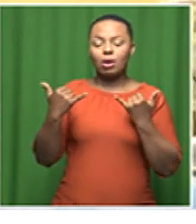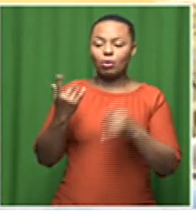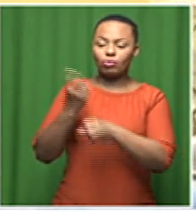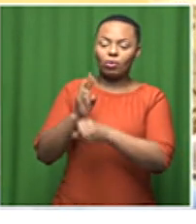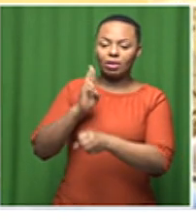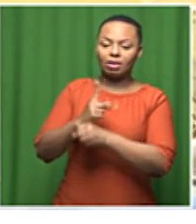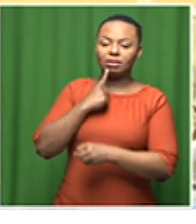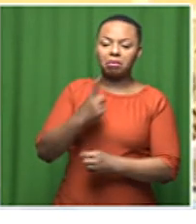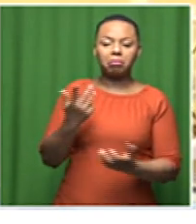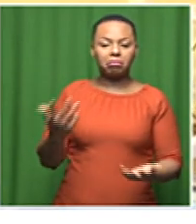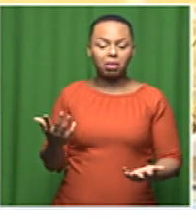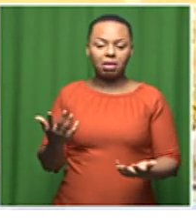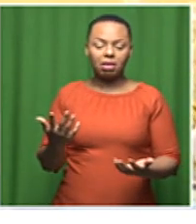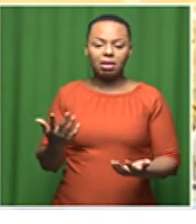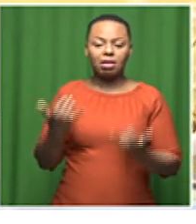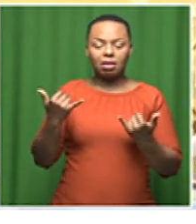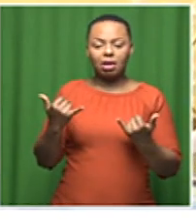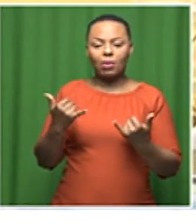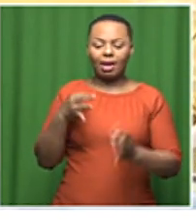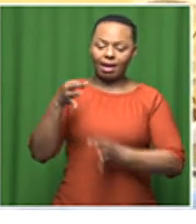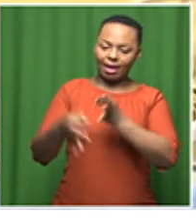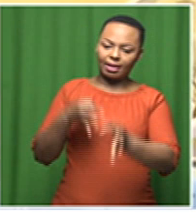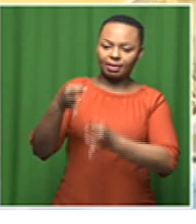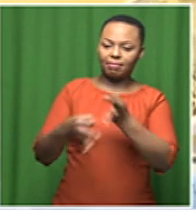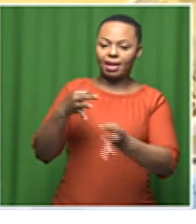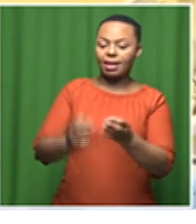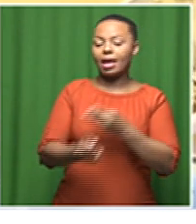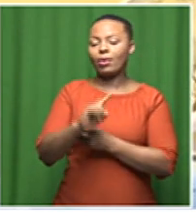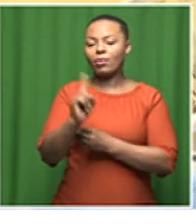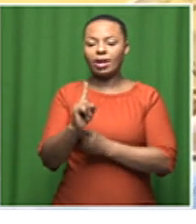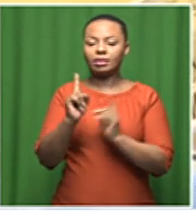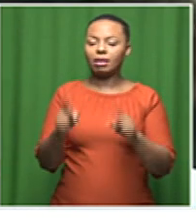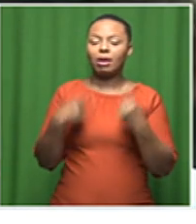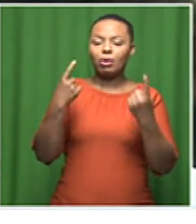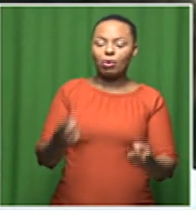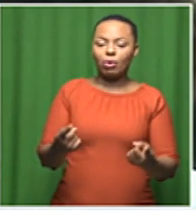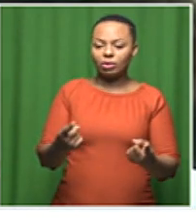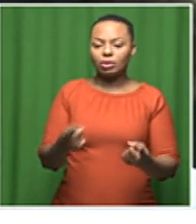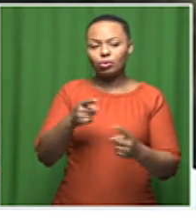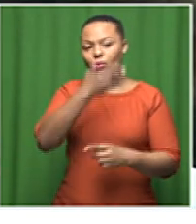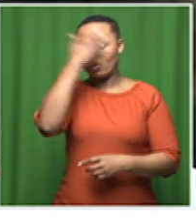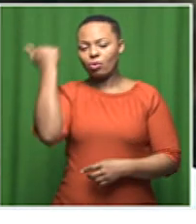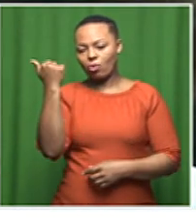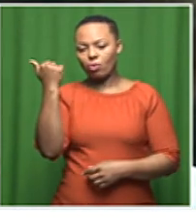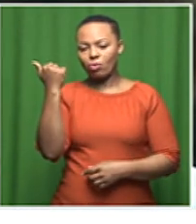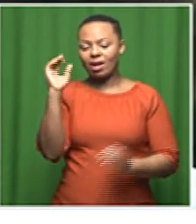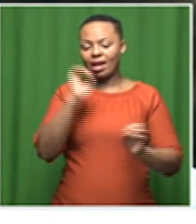said he can't explain what happened there, and you don't know anything about it. Through